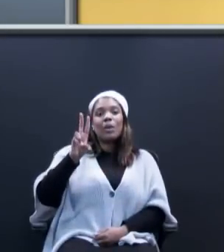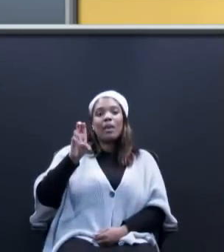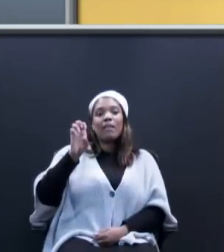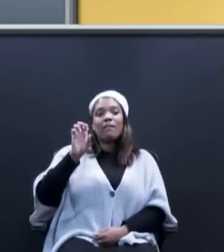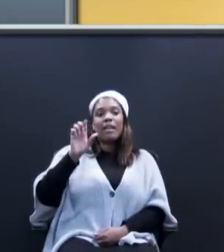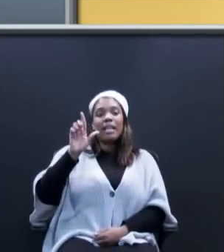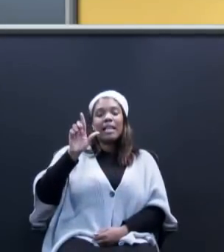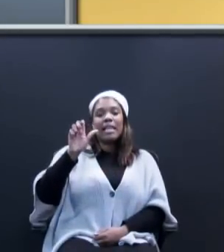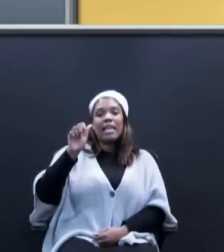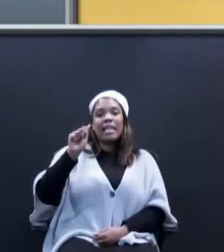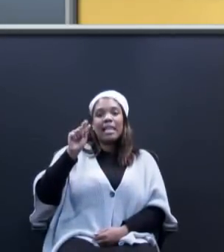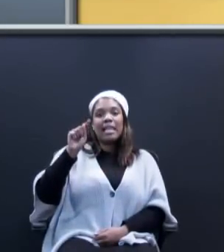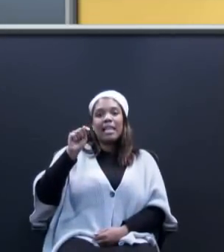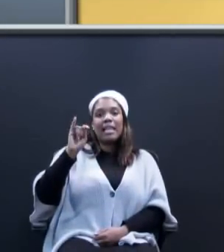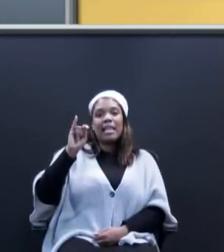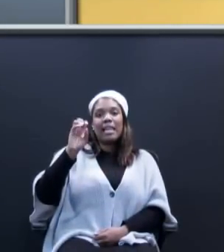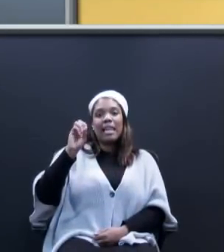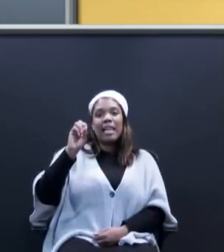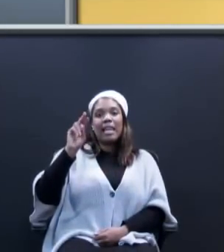21.